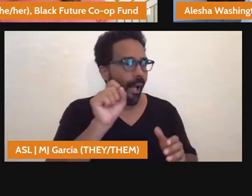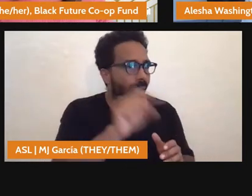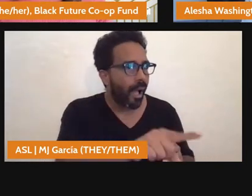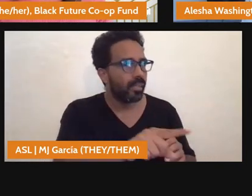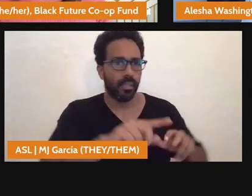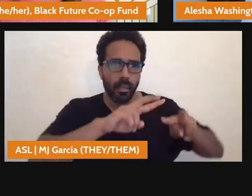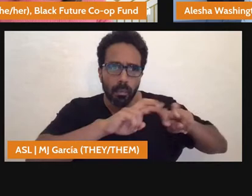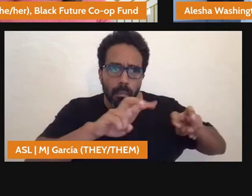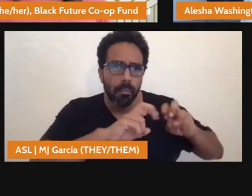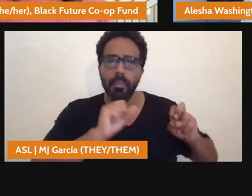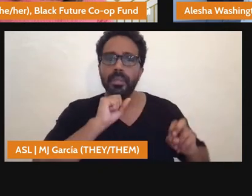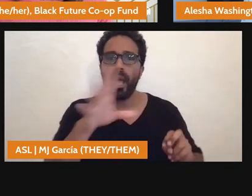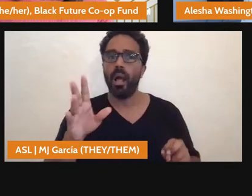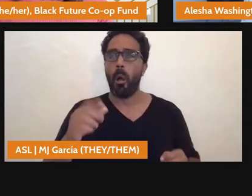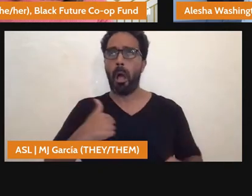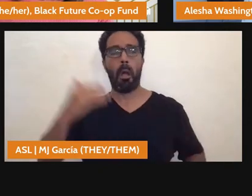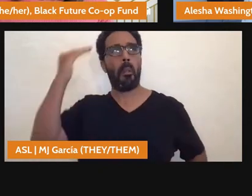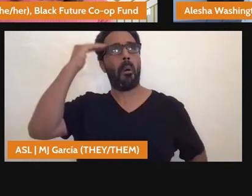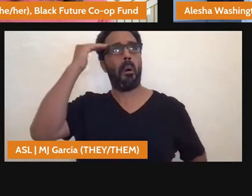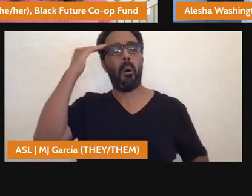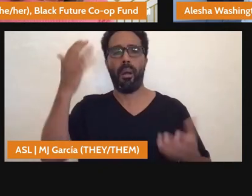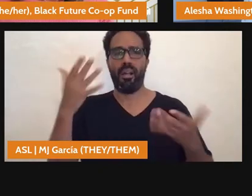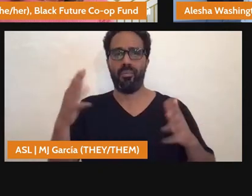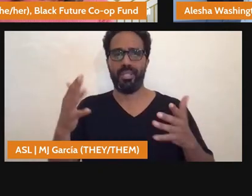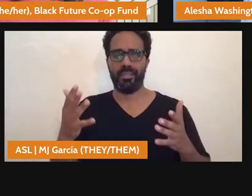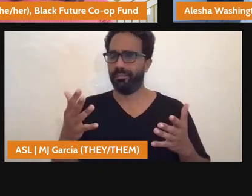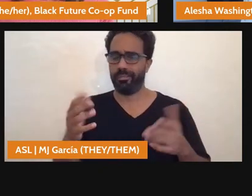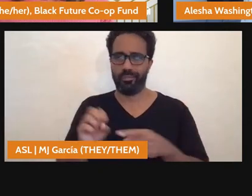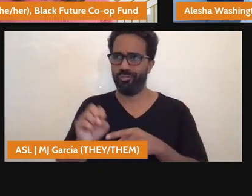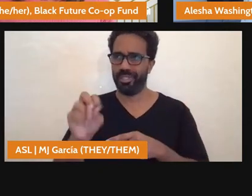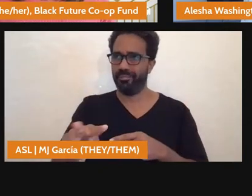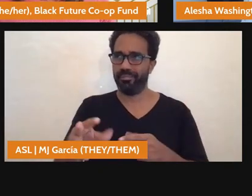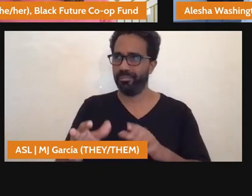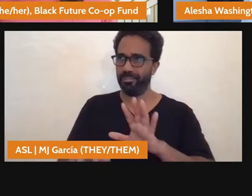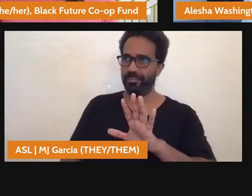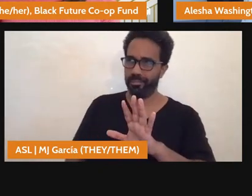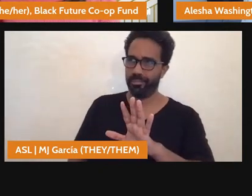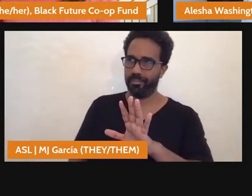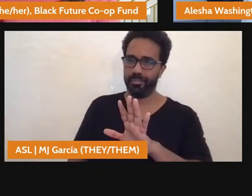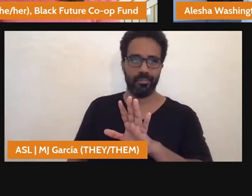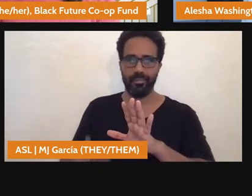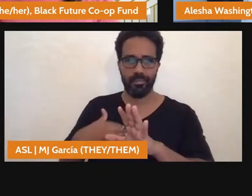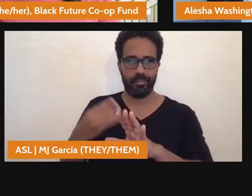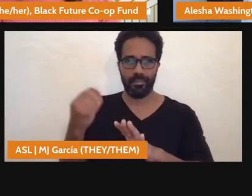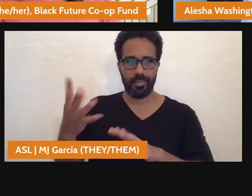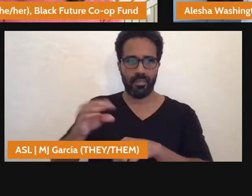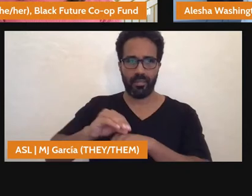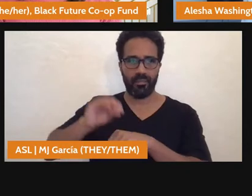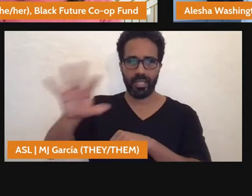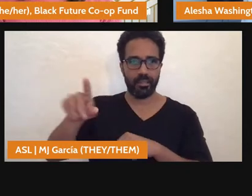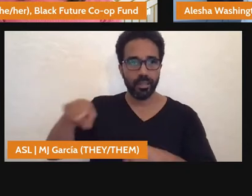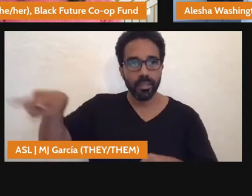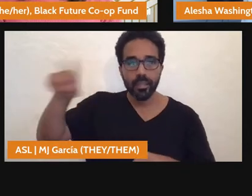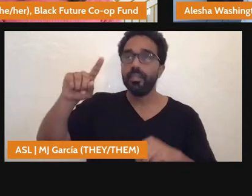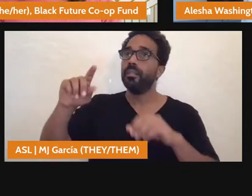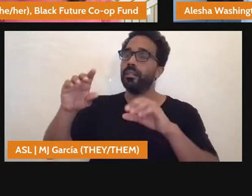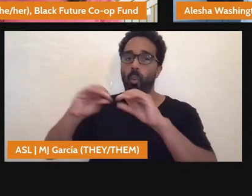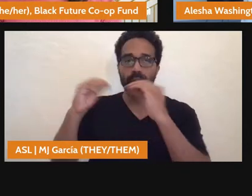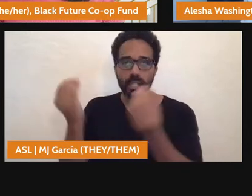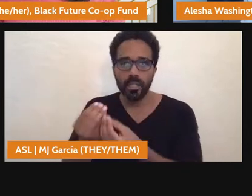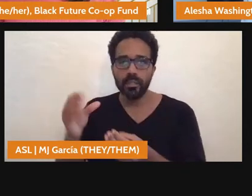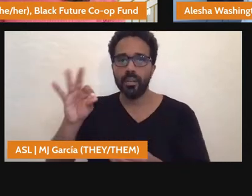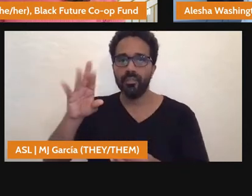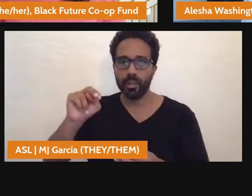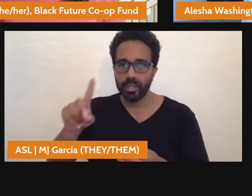that? And I think my biggest advice to foundations, funders, donors, all those folks who would like to